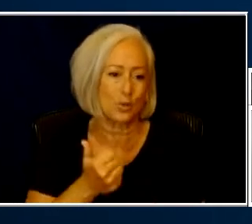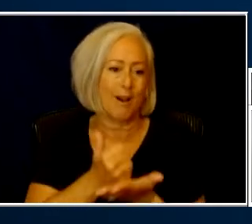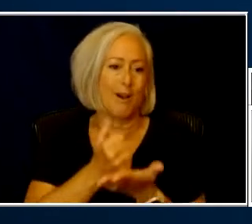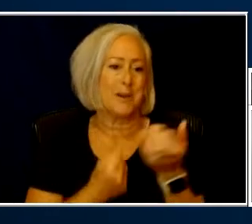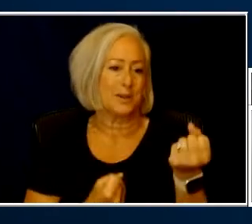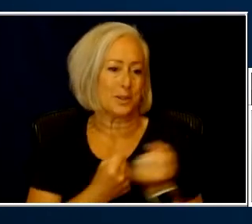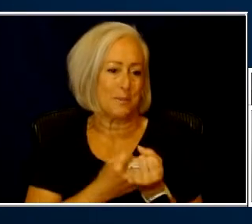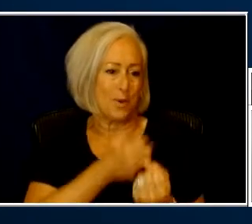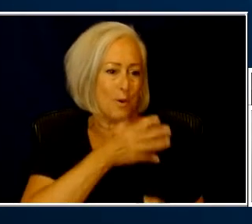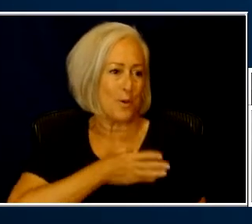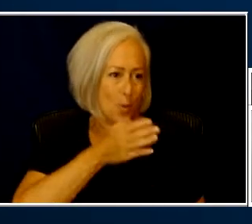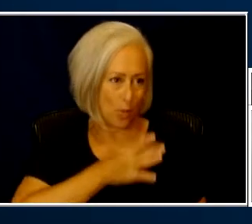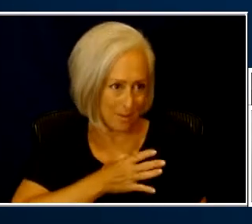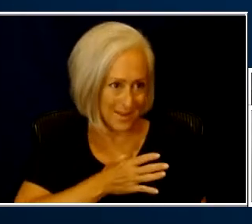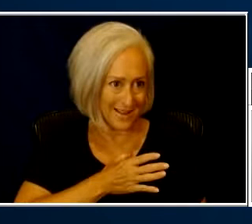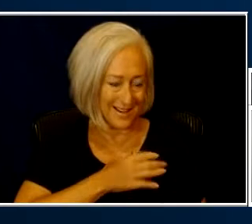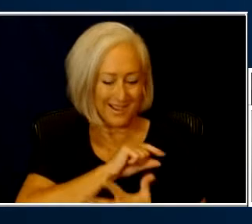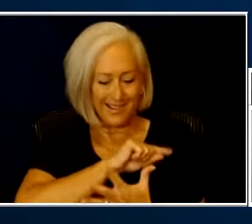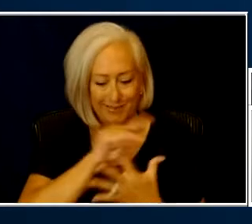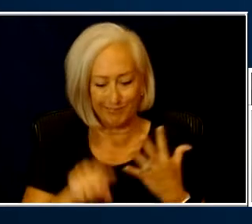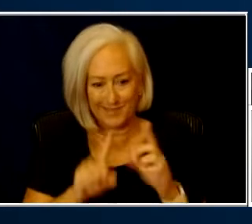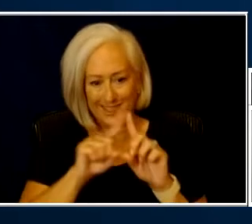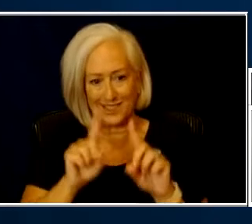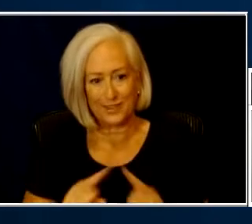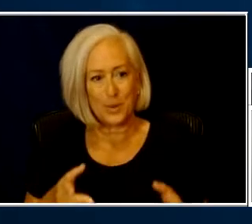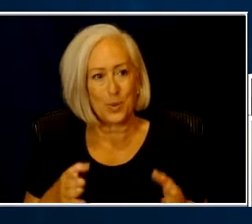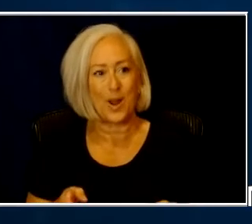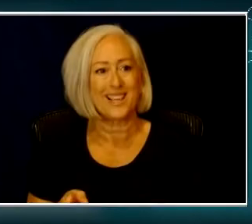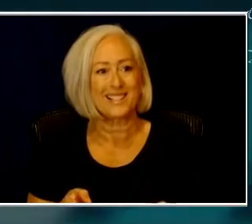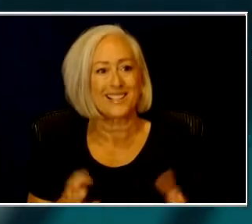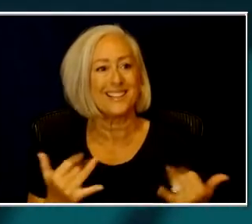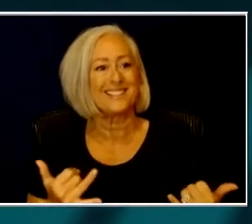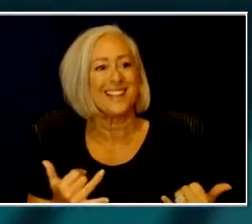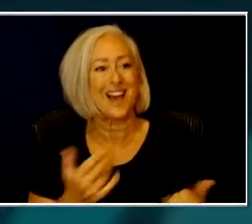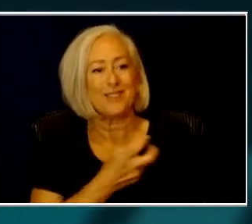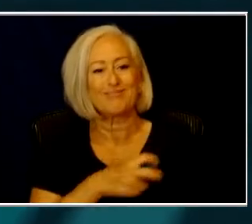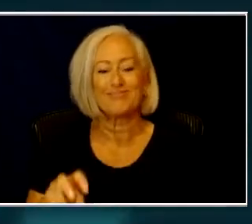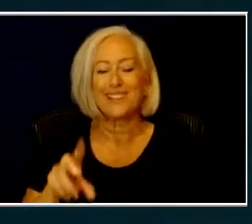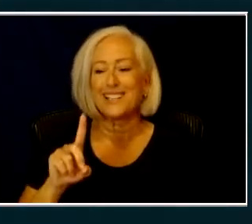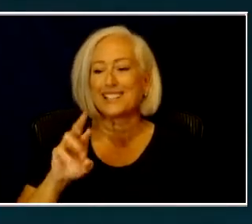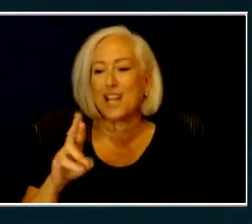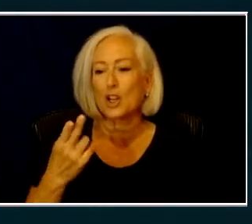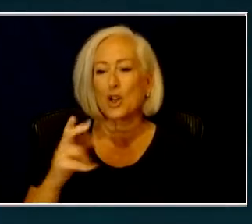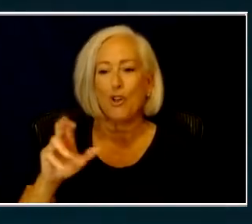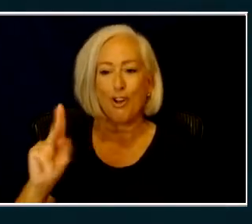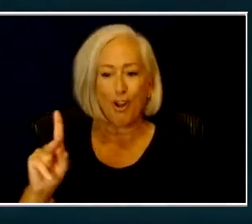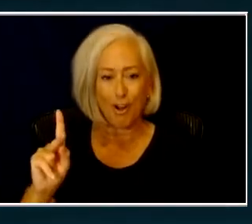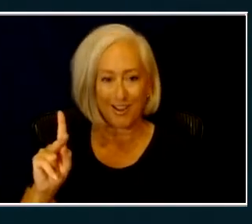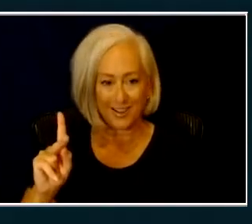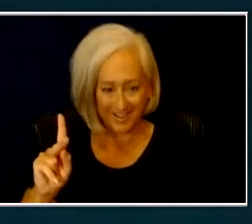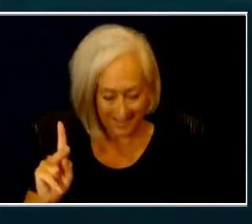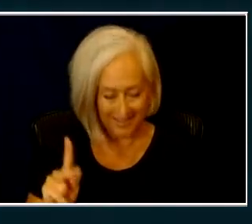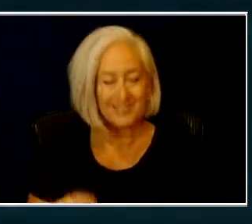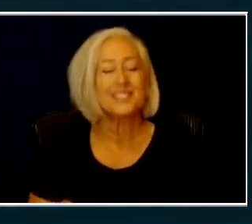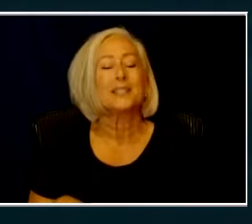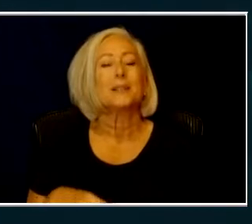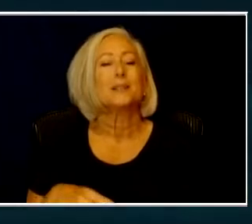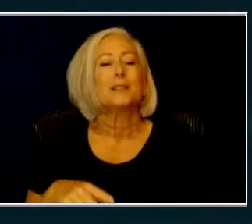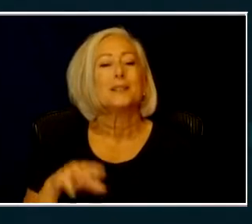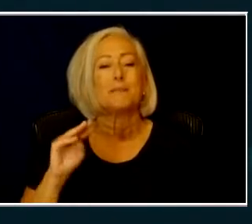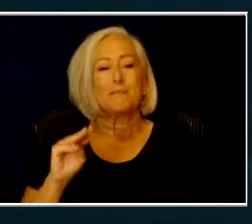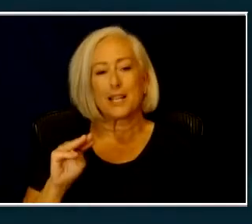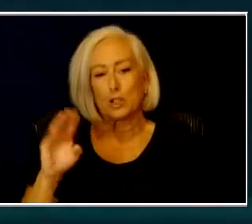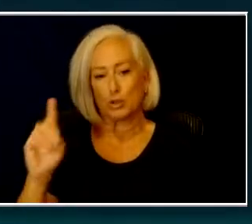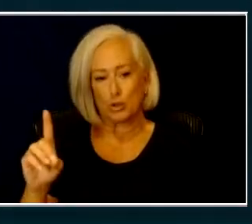ways. Let's take a quick break and check in with Dr. Dana Hawkinson, Medical Director of Infection Prevention and Control, sharing our